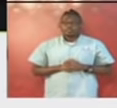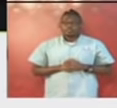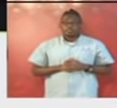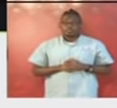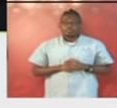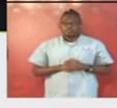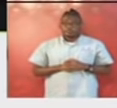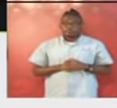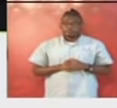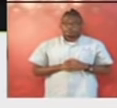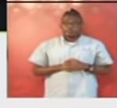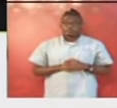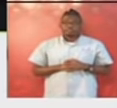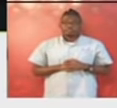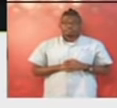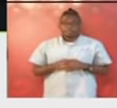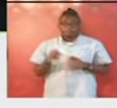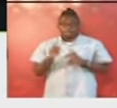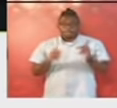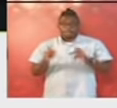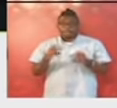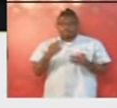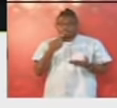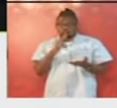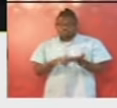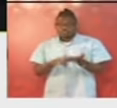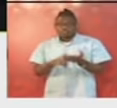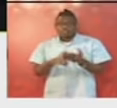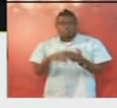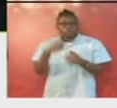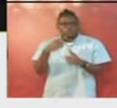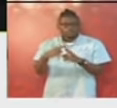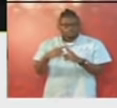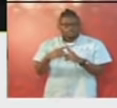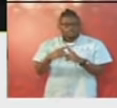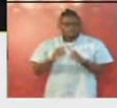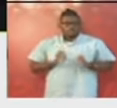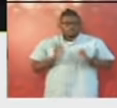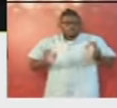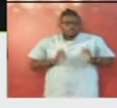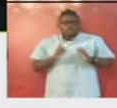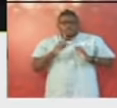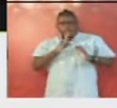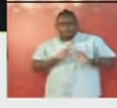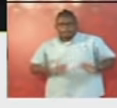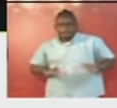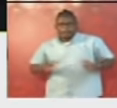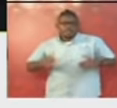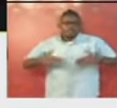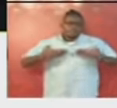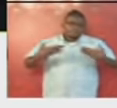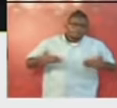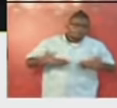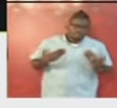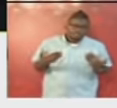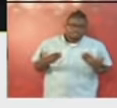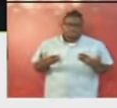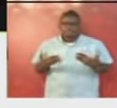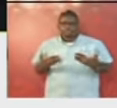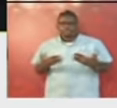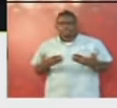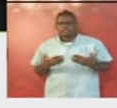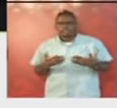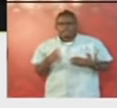that individuals who reported positive emotions such as calm and happiness and hopefulness, as well as